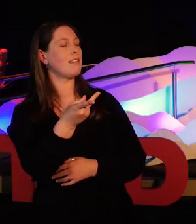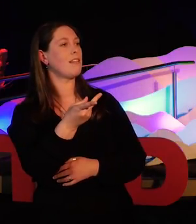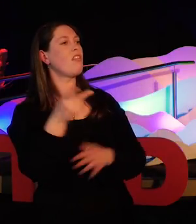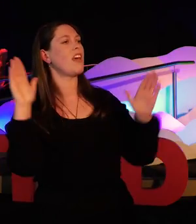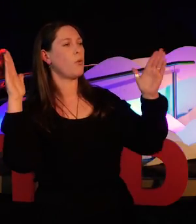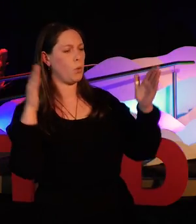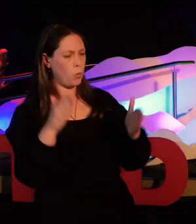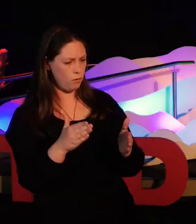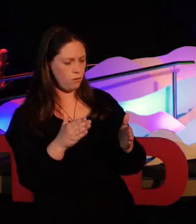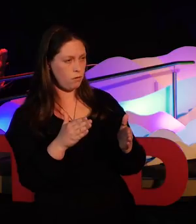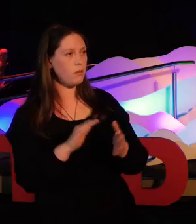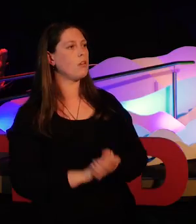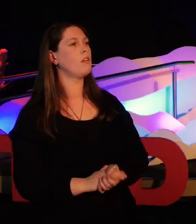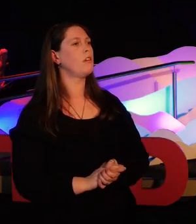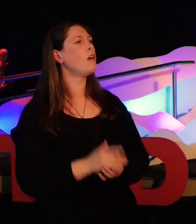And what are they?